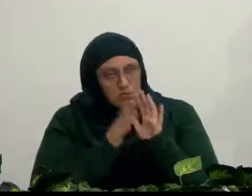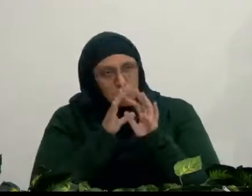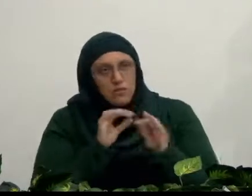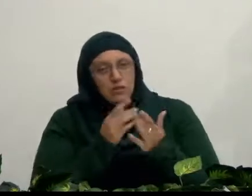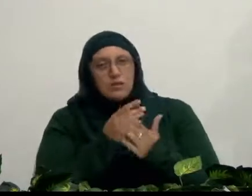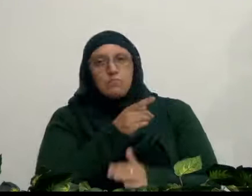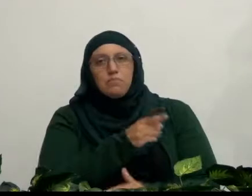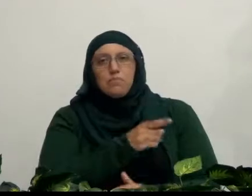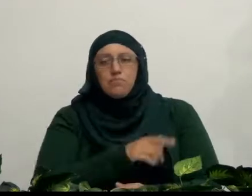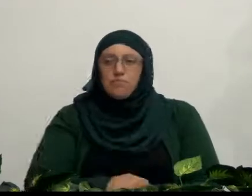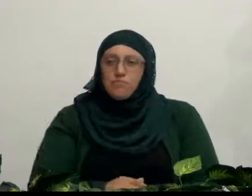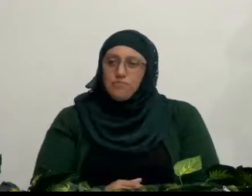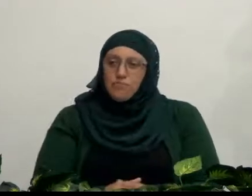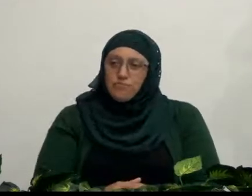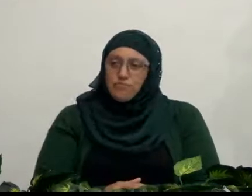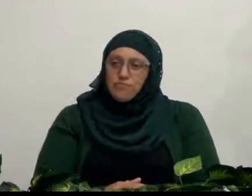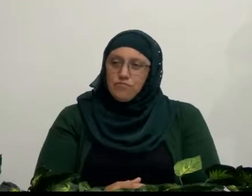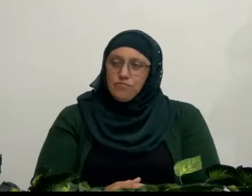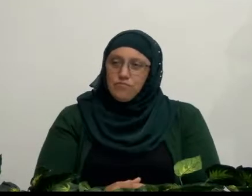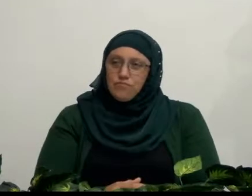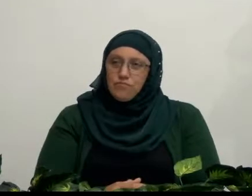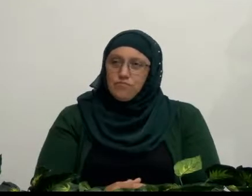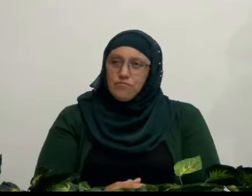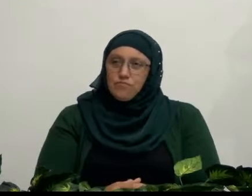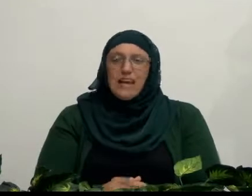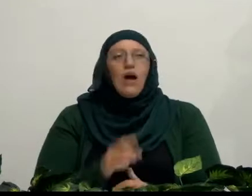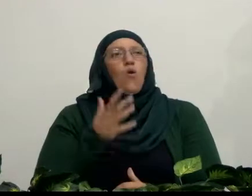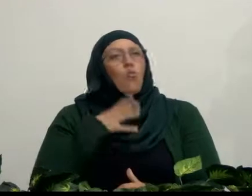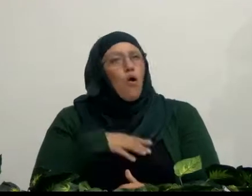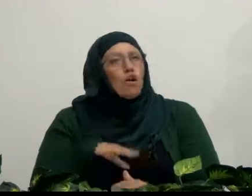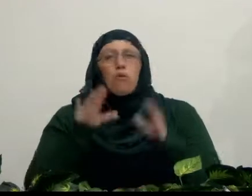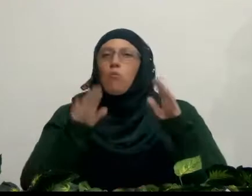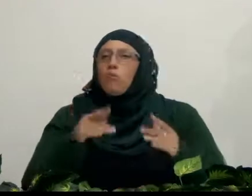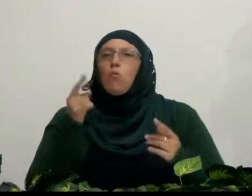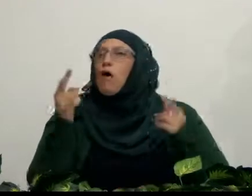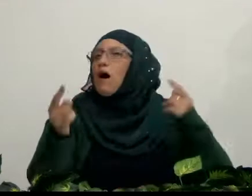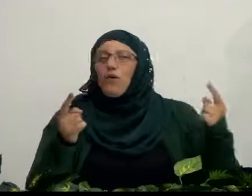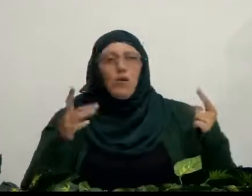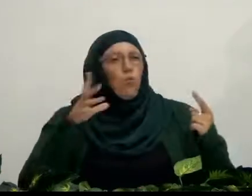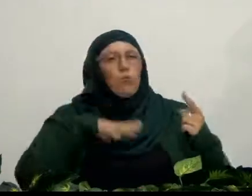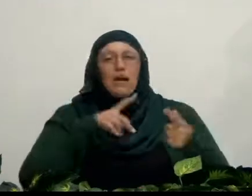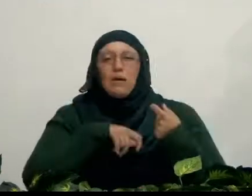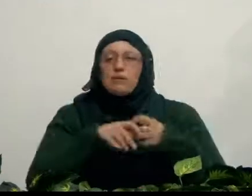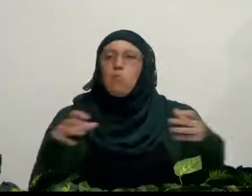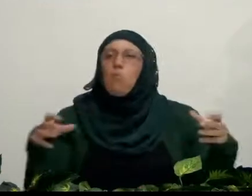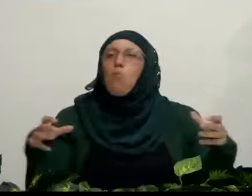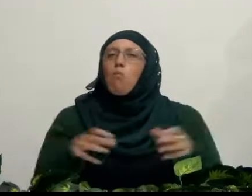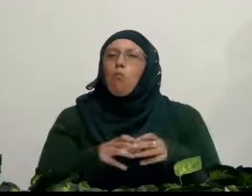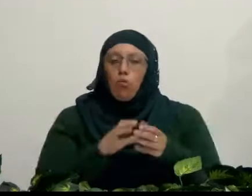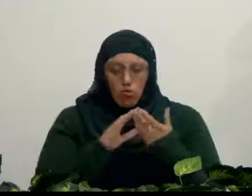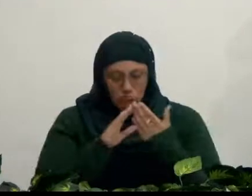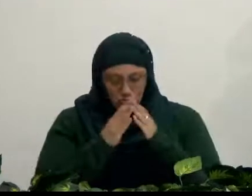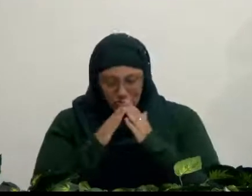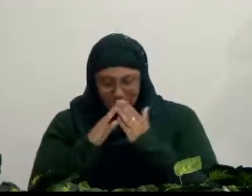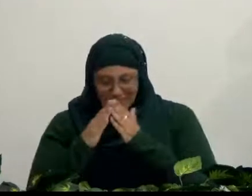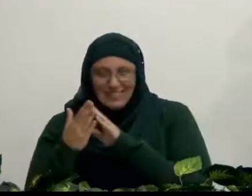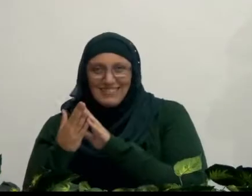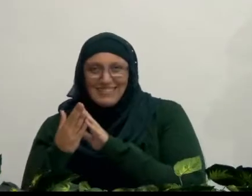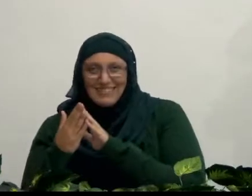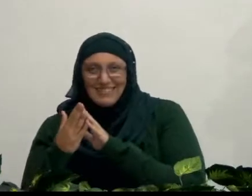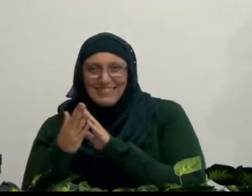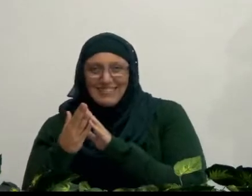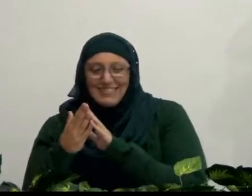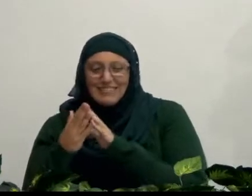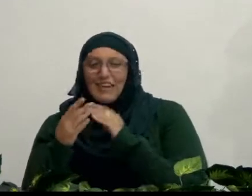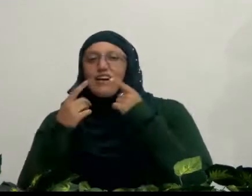Muslims become a small community. I will come back to that. And therefore, he announces Aqd